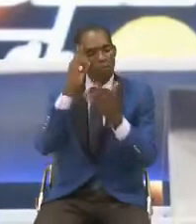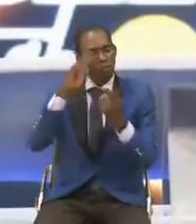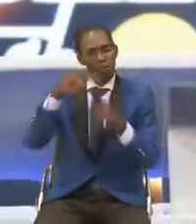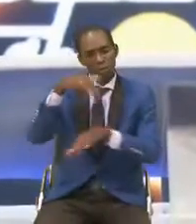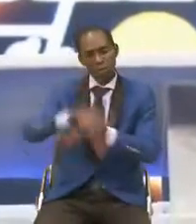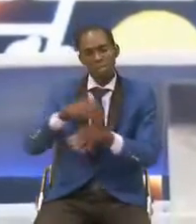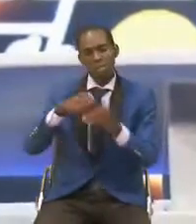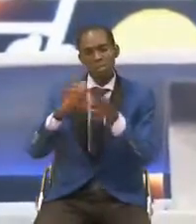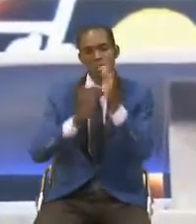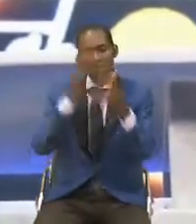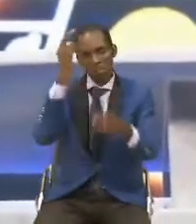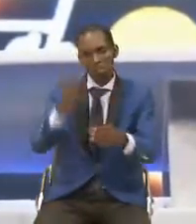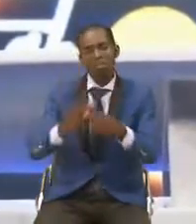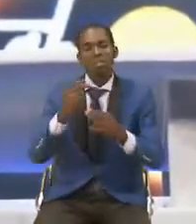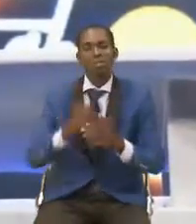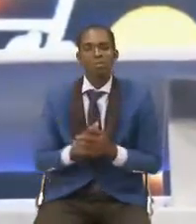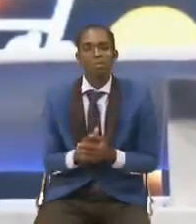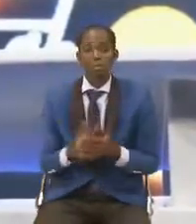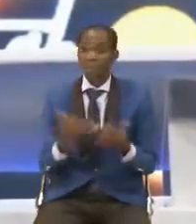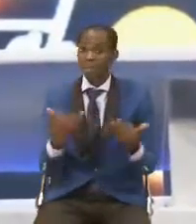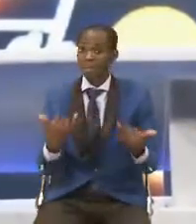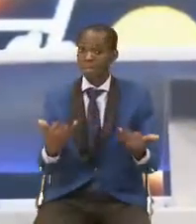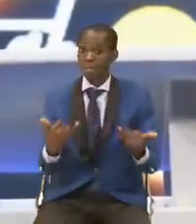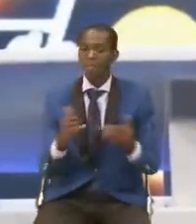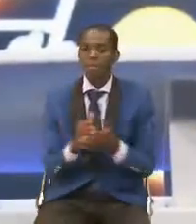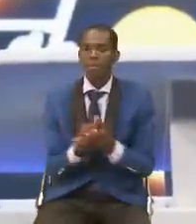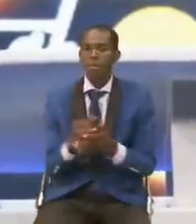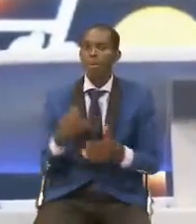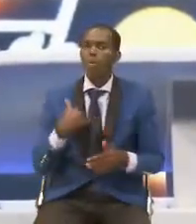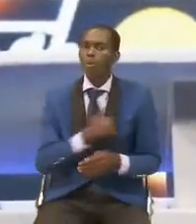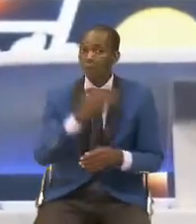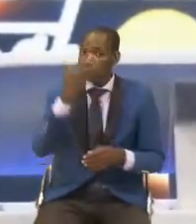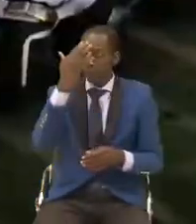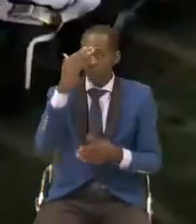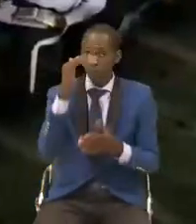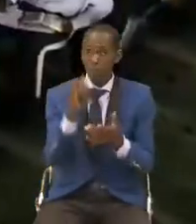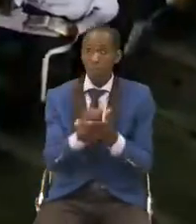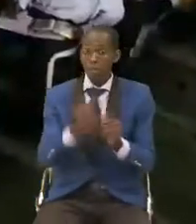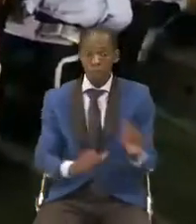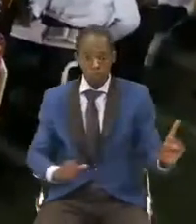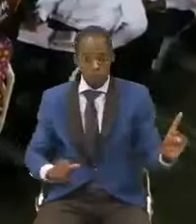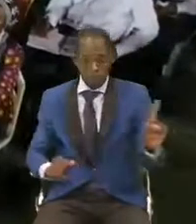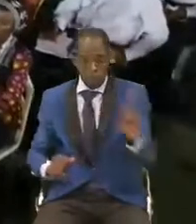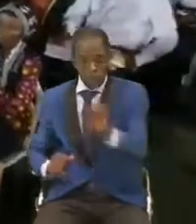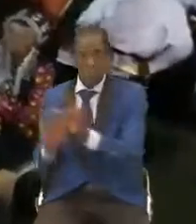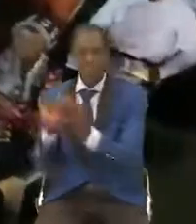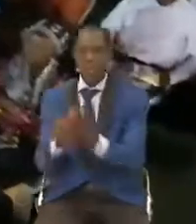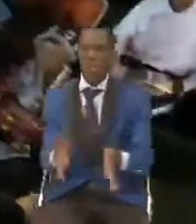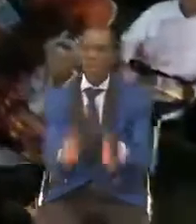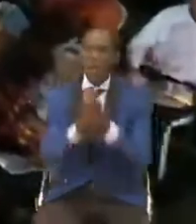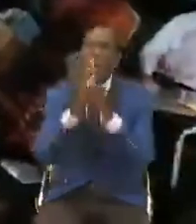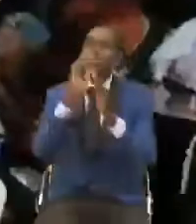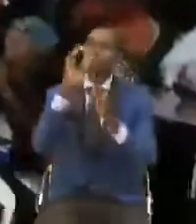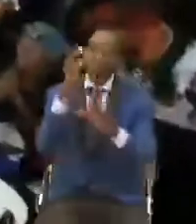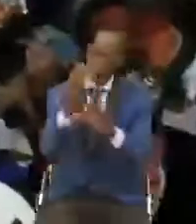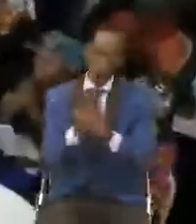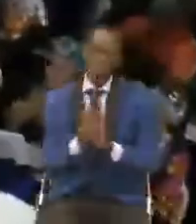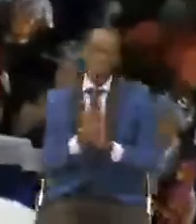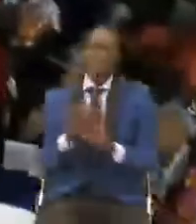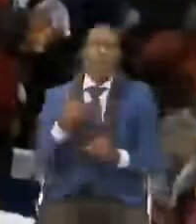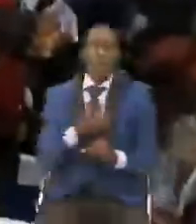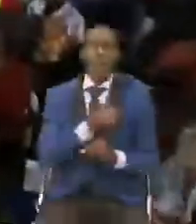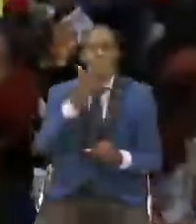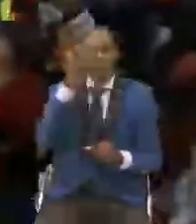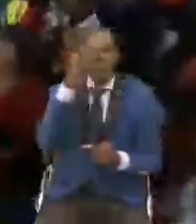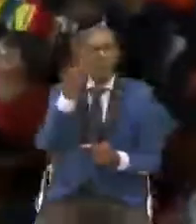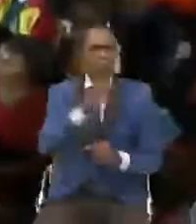with everything you're asking for tonight in Jesus' name. Now, we know that